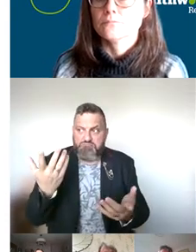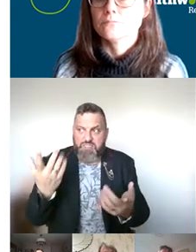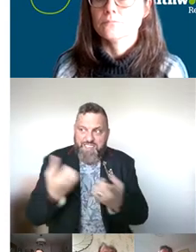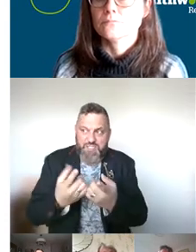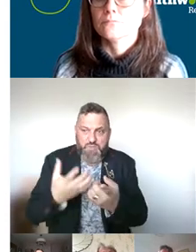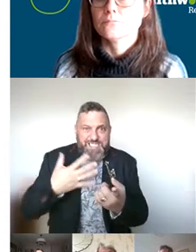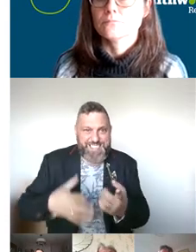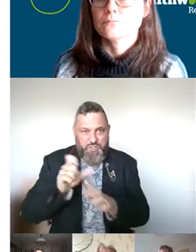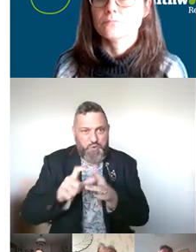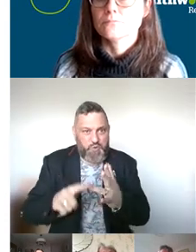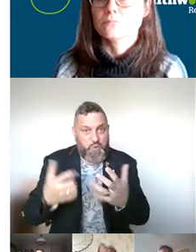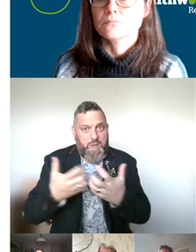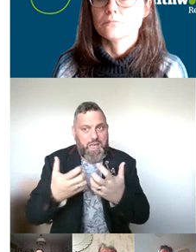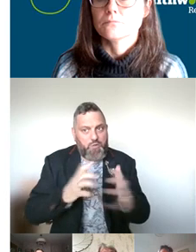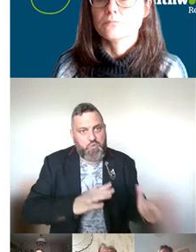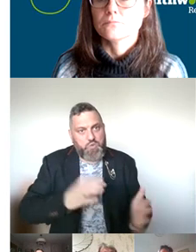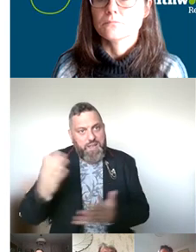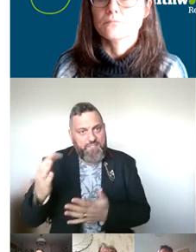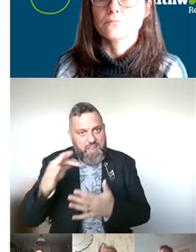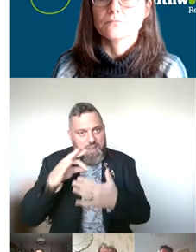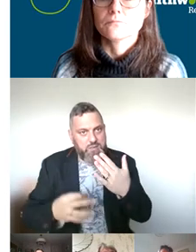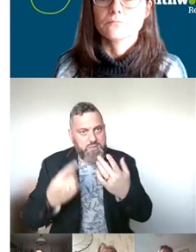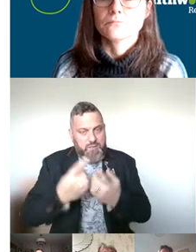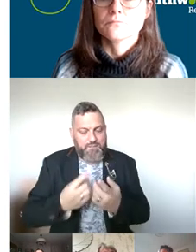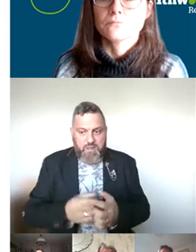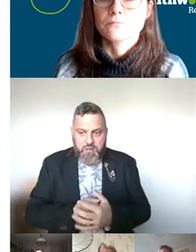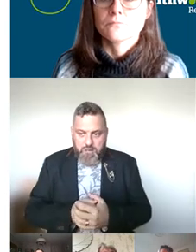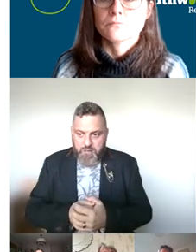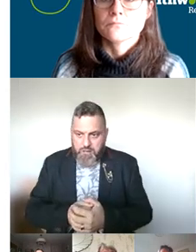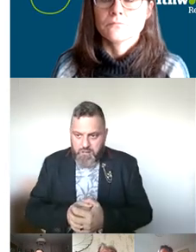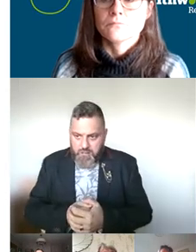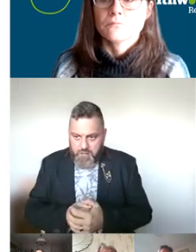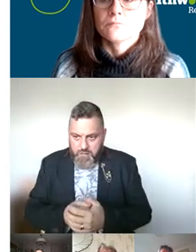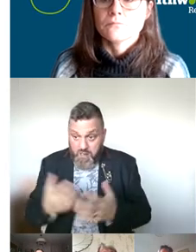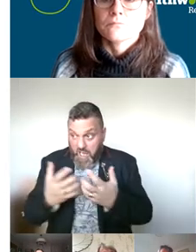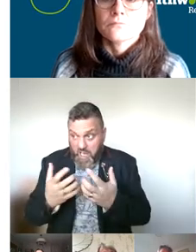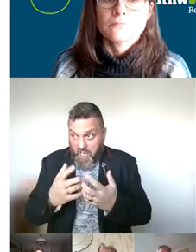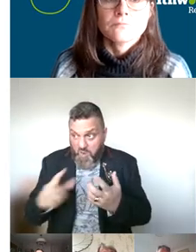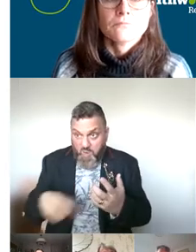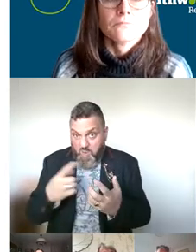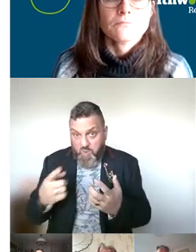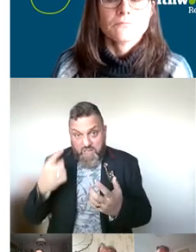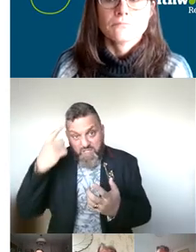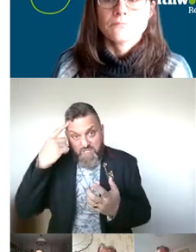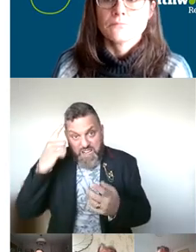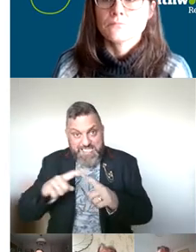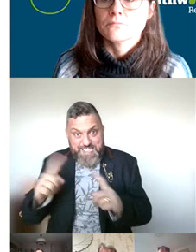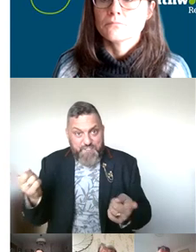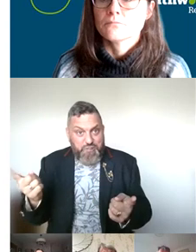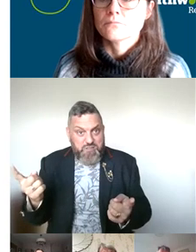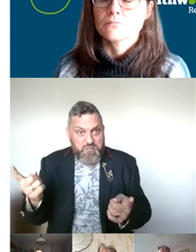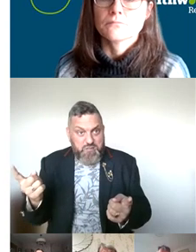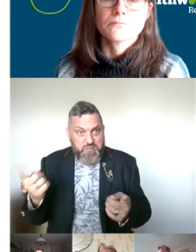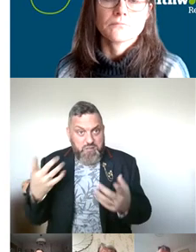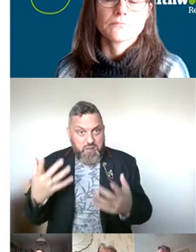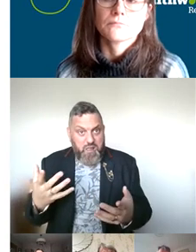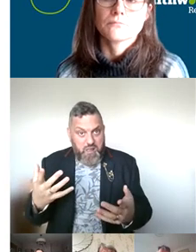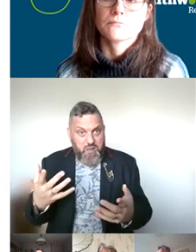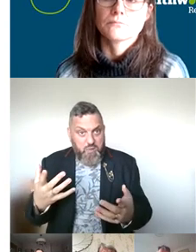will support delivery, which is actually how do we think differently now that we're lots of